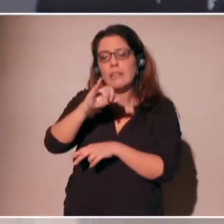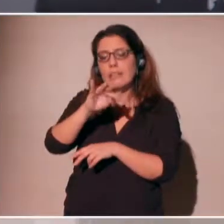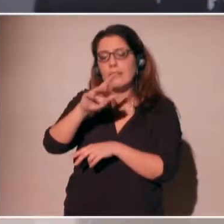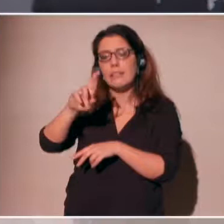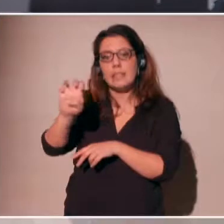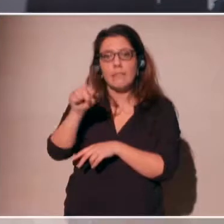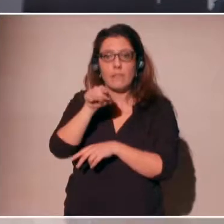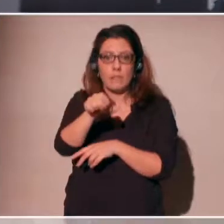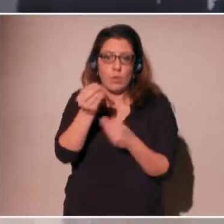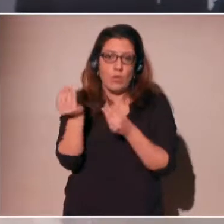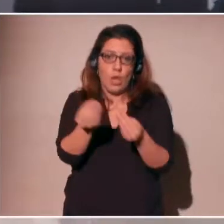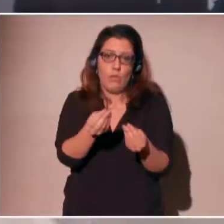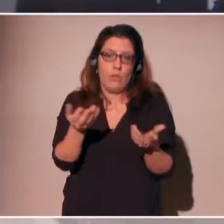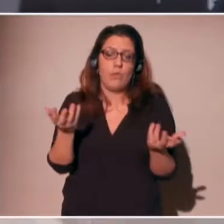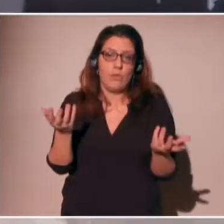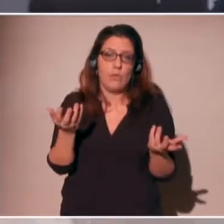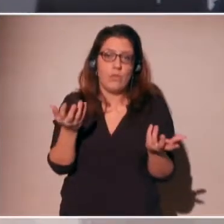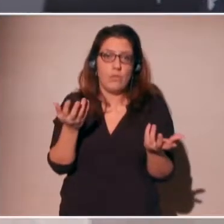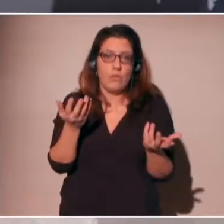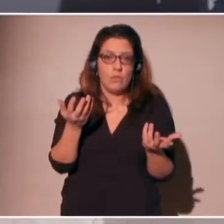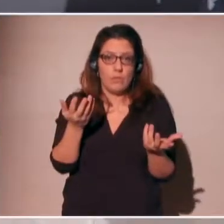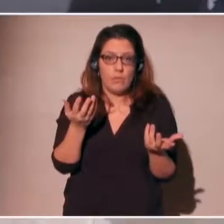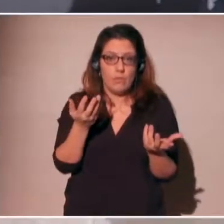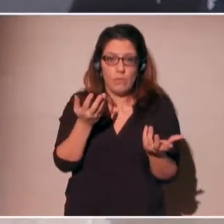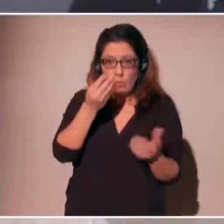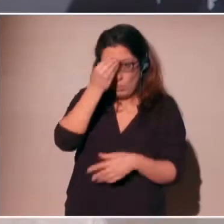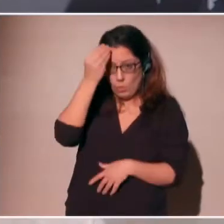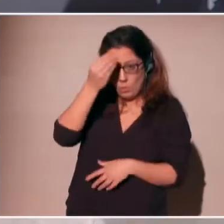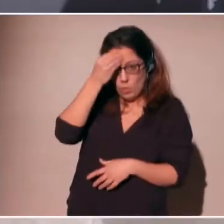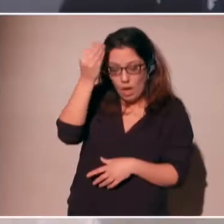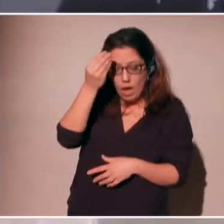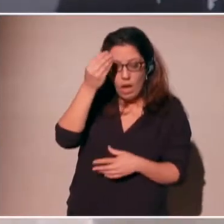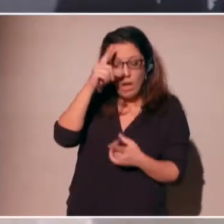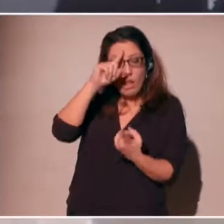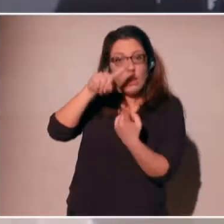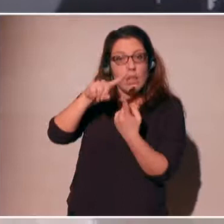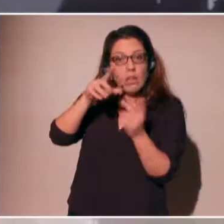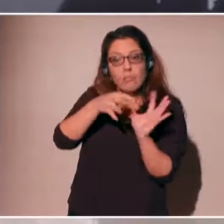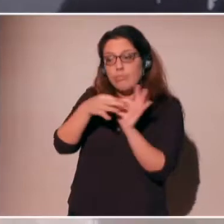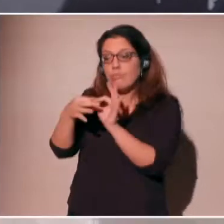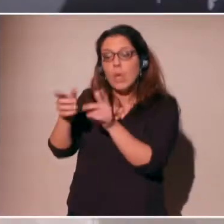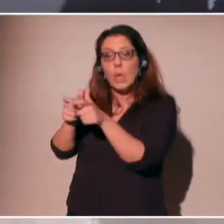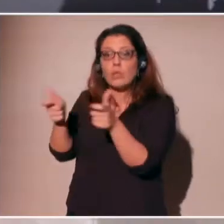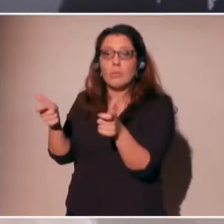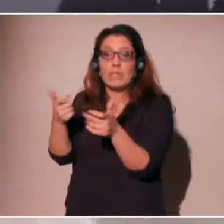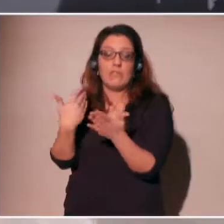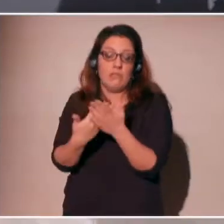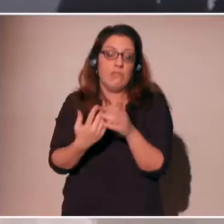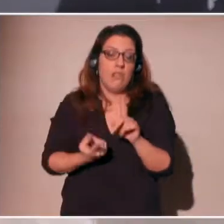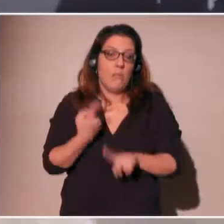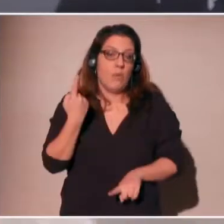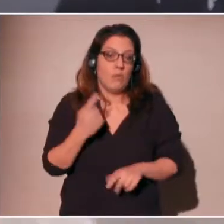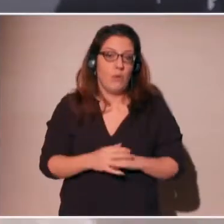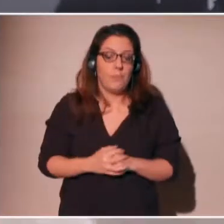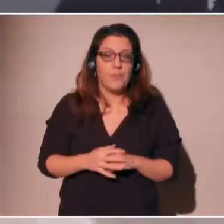system for PhD students. Indeed, these PhD students can work on a specific topic with